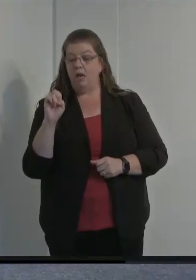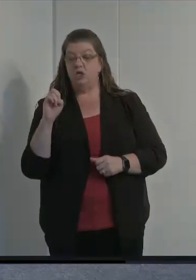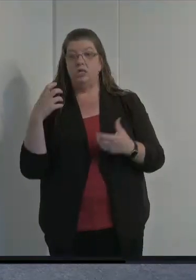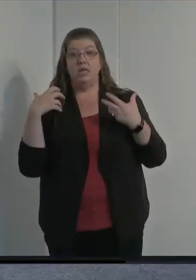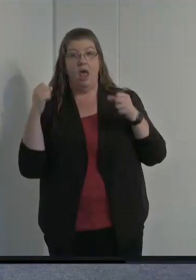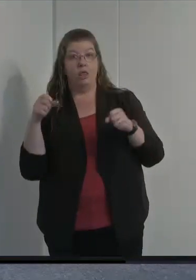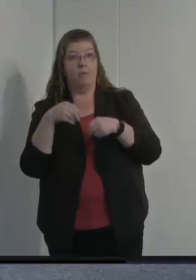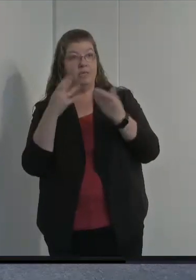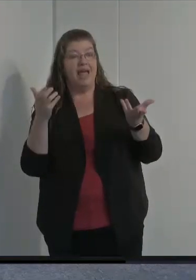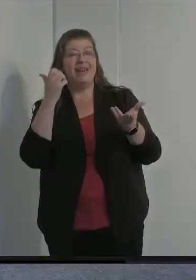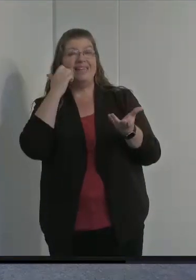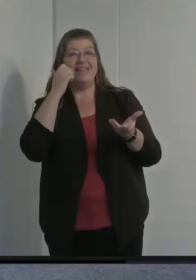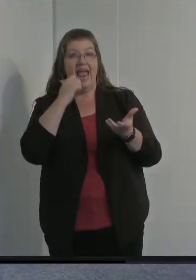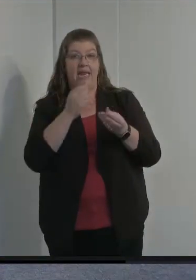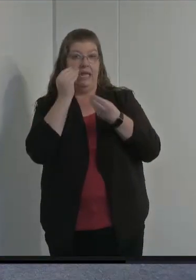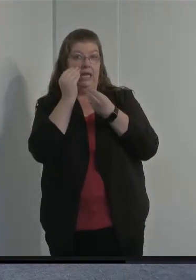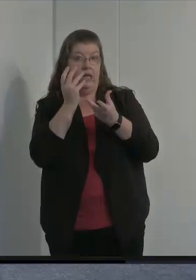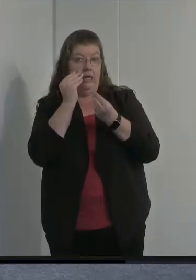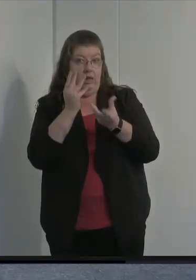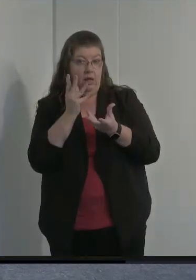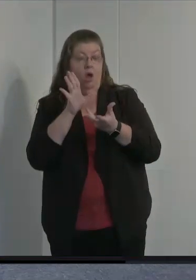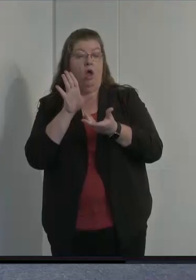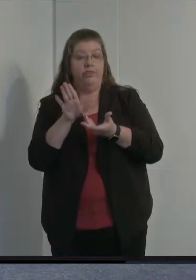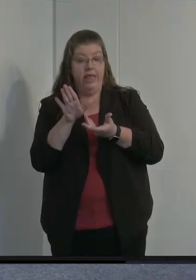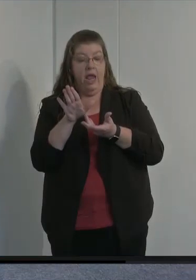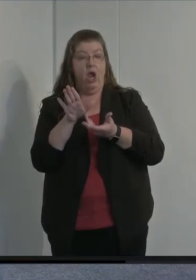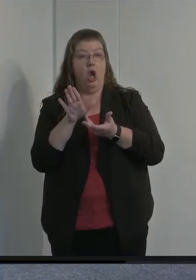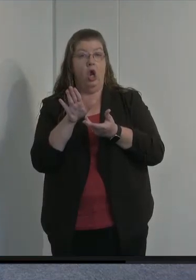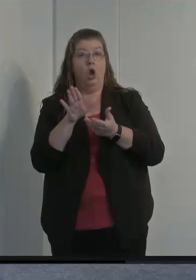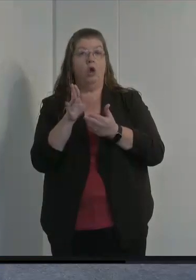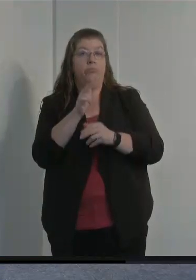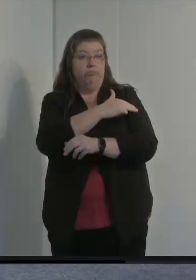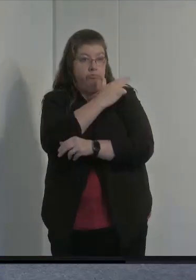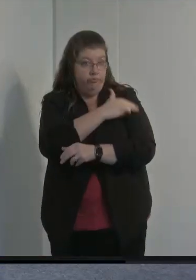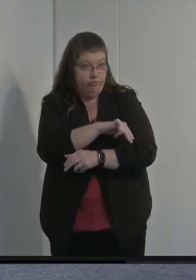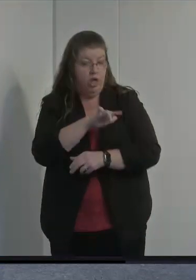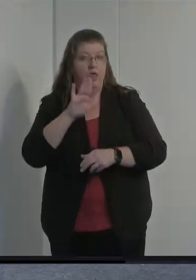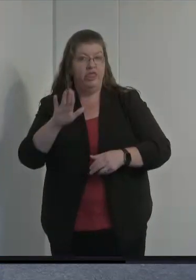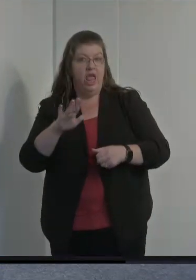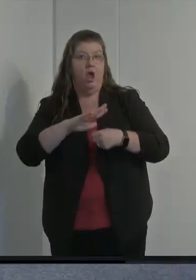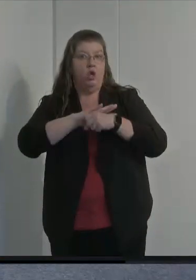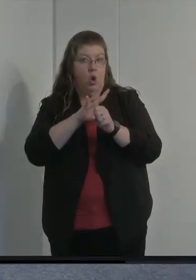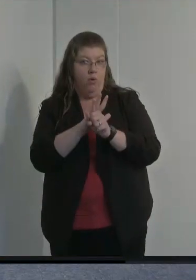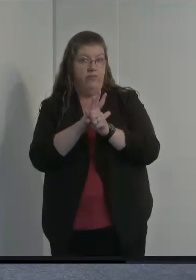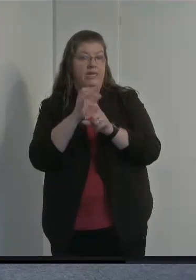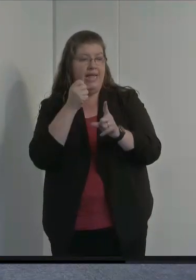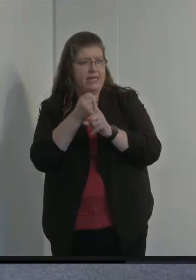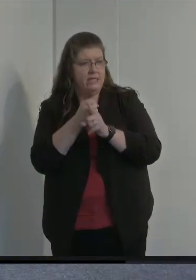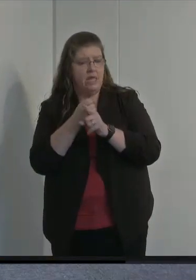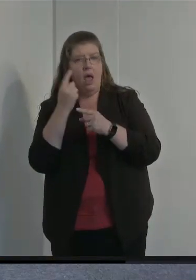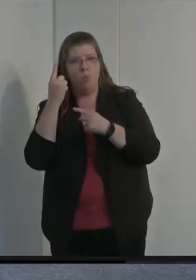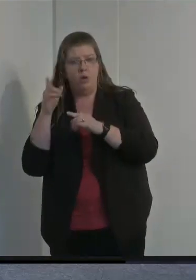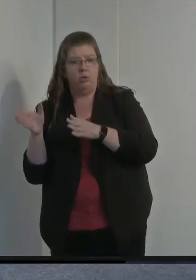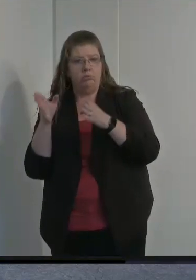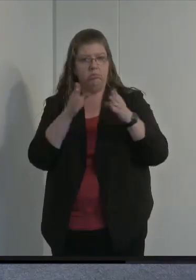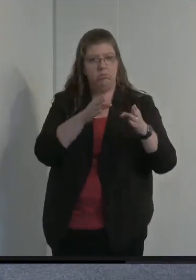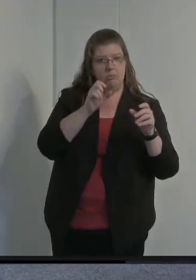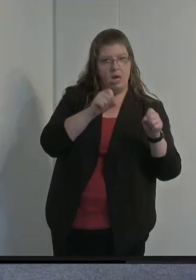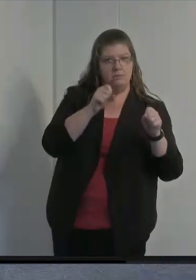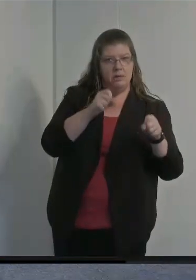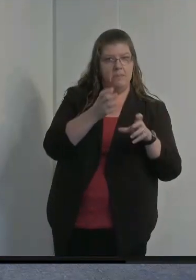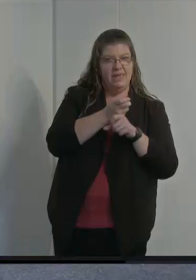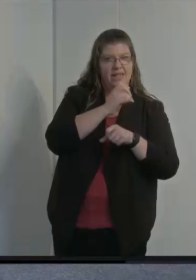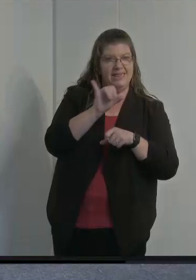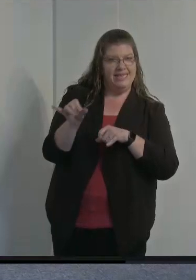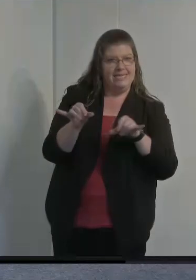daily update on their facilities and their COVID patients, et cetera. And I'm wondering what the prospects are for getting